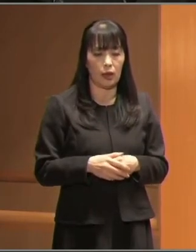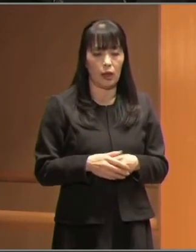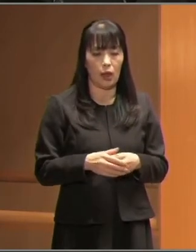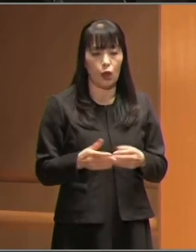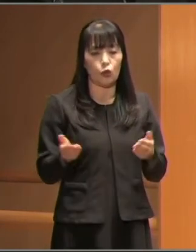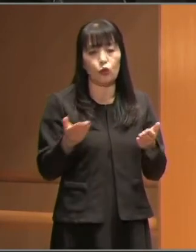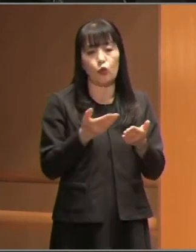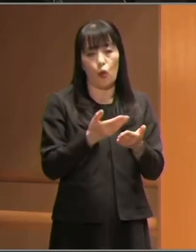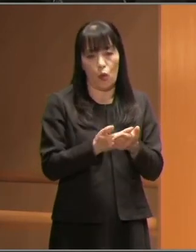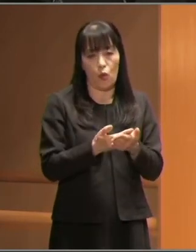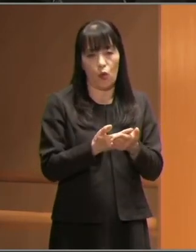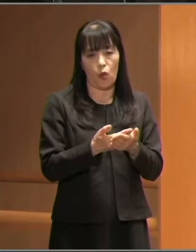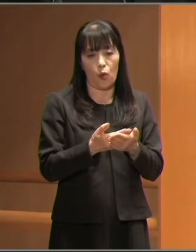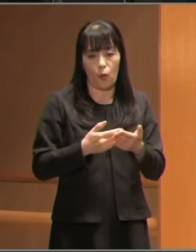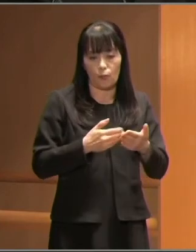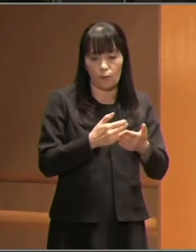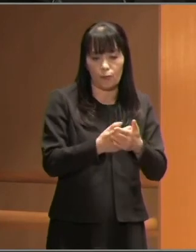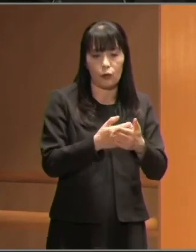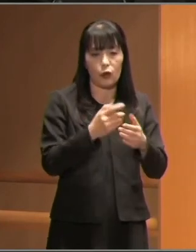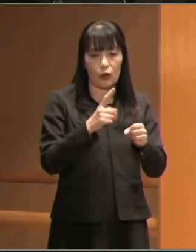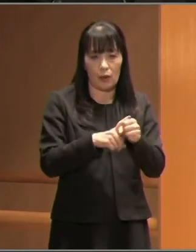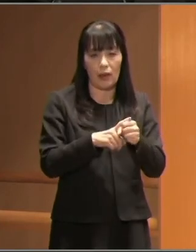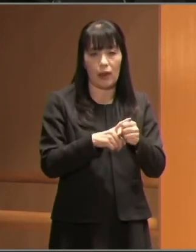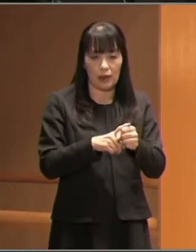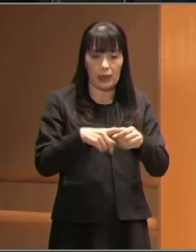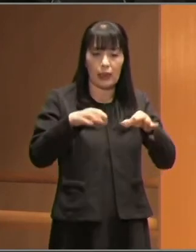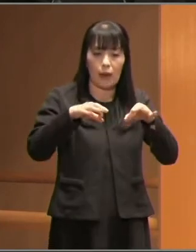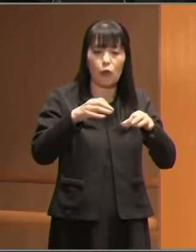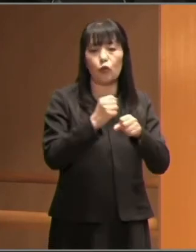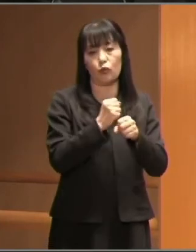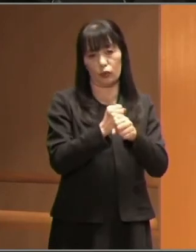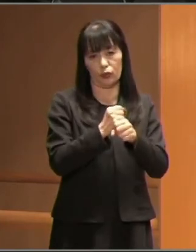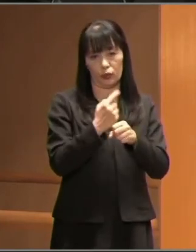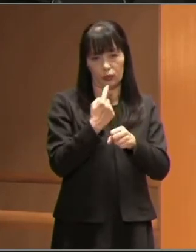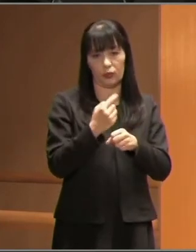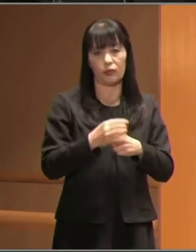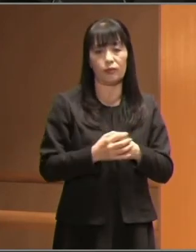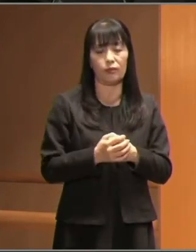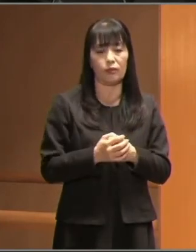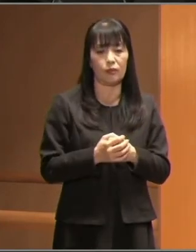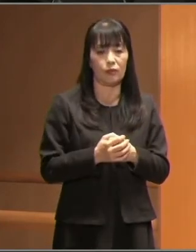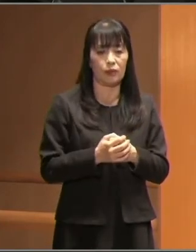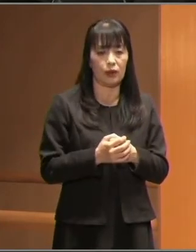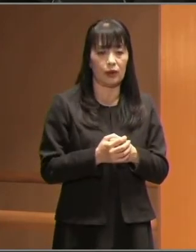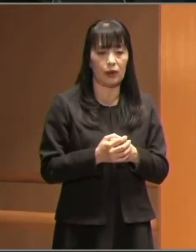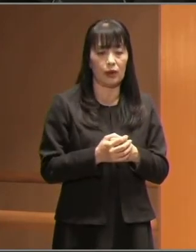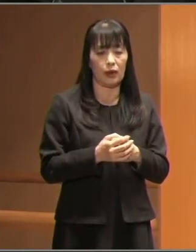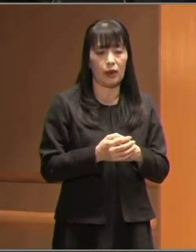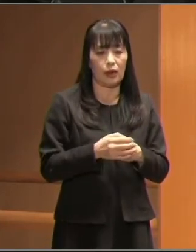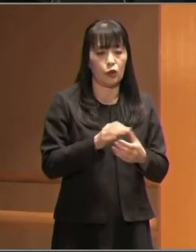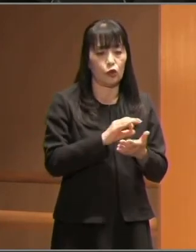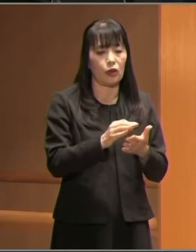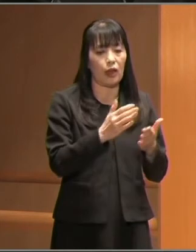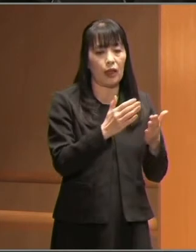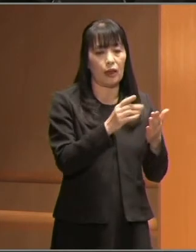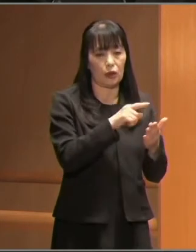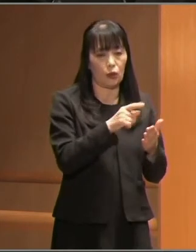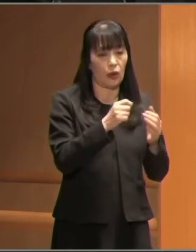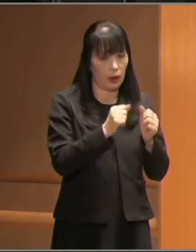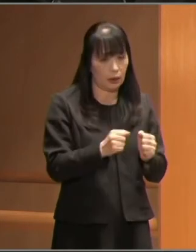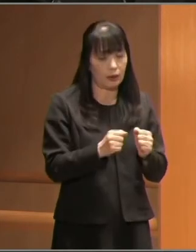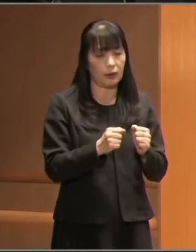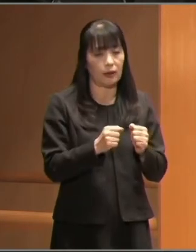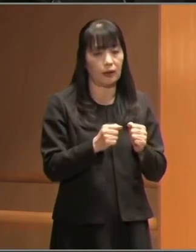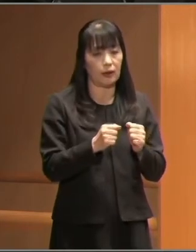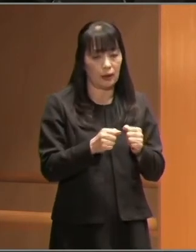So such demands are met by us, paper maker, and so the